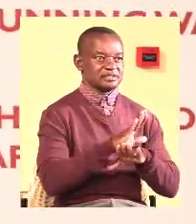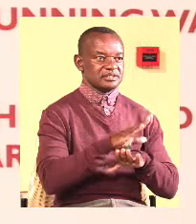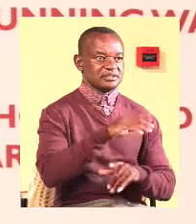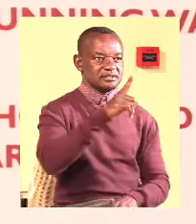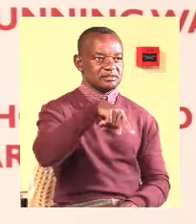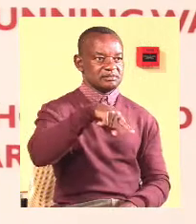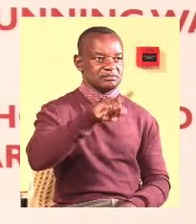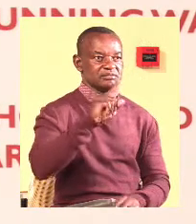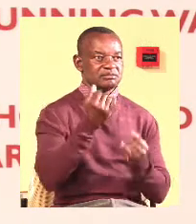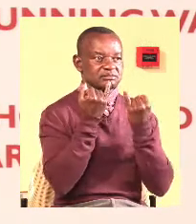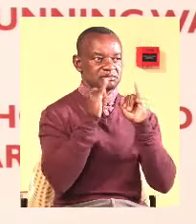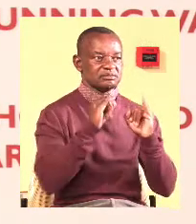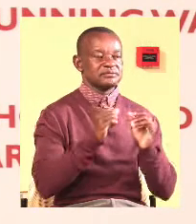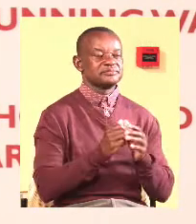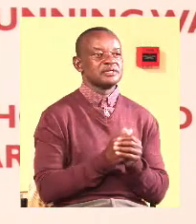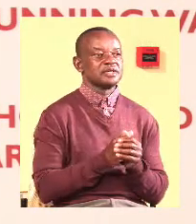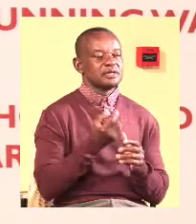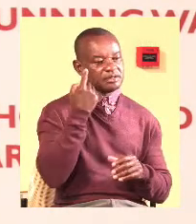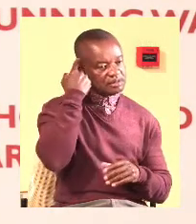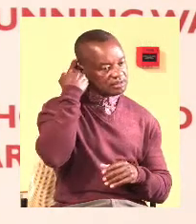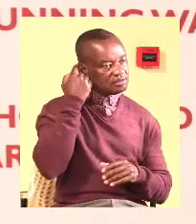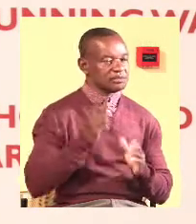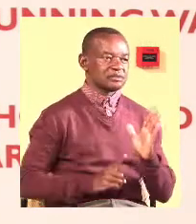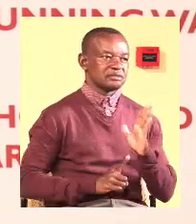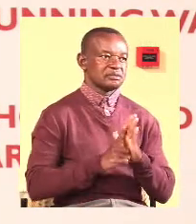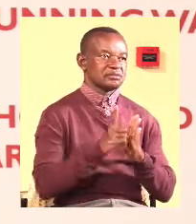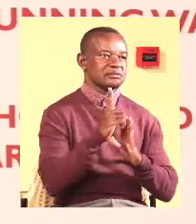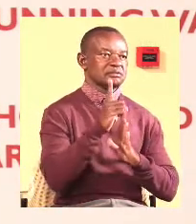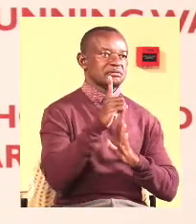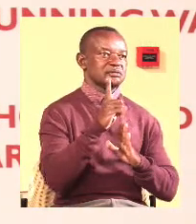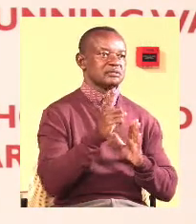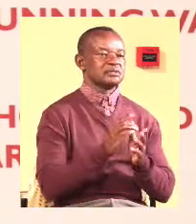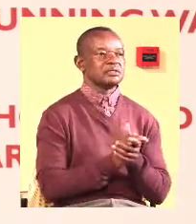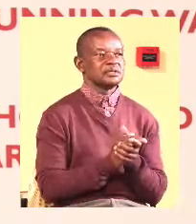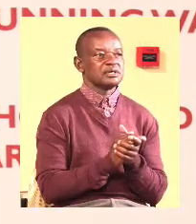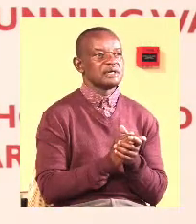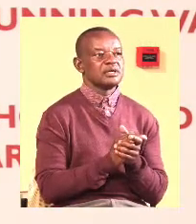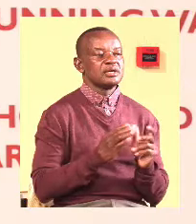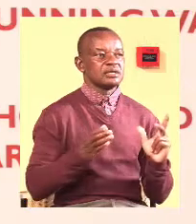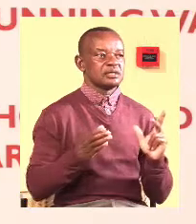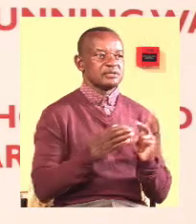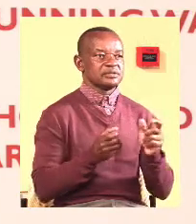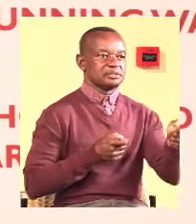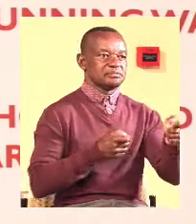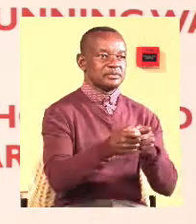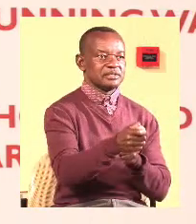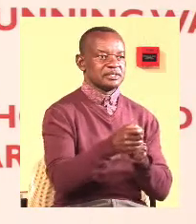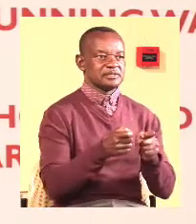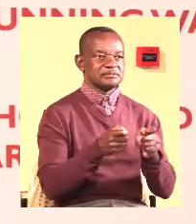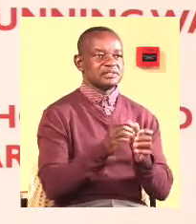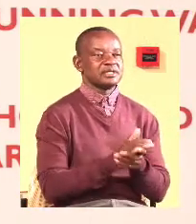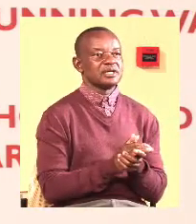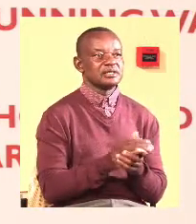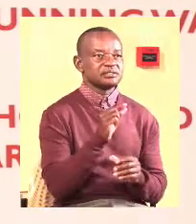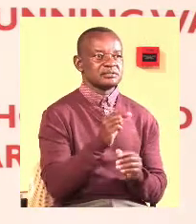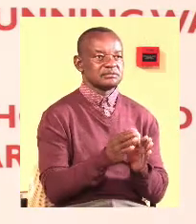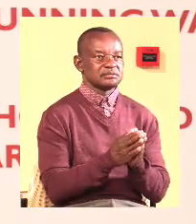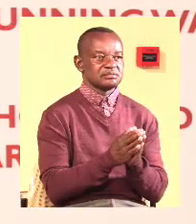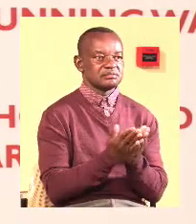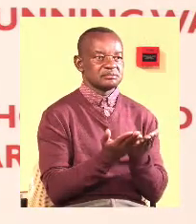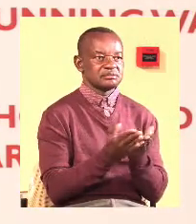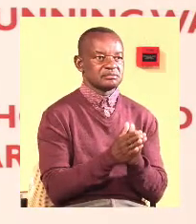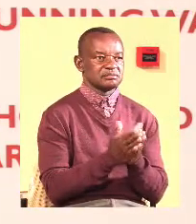have developed a community engagement toolkit. So that toolkit is guiding the community health